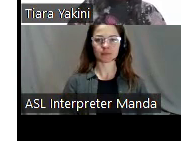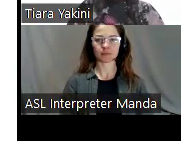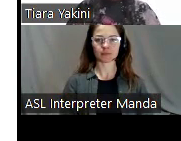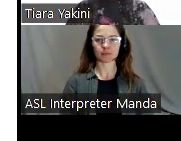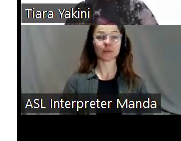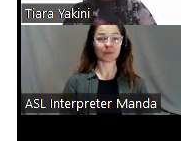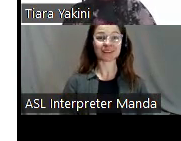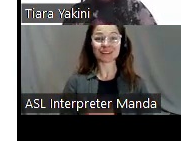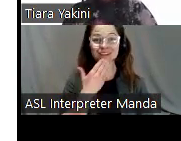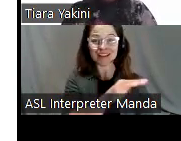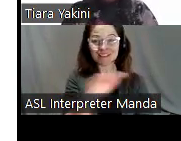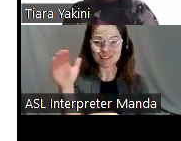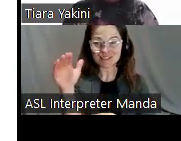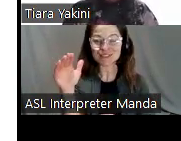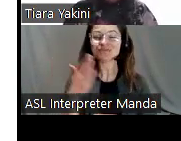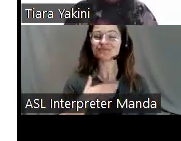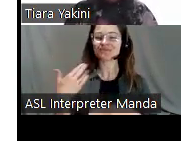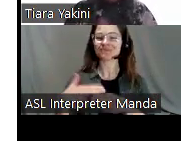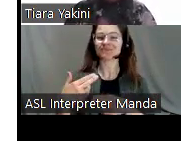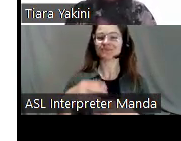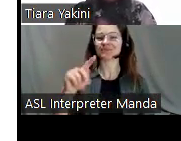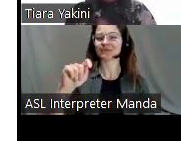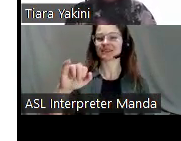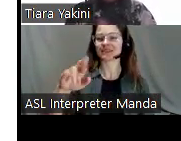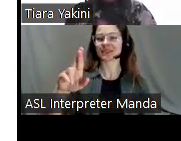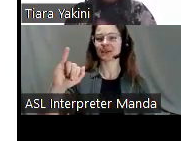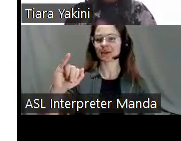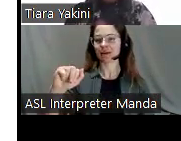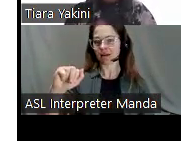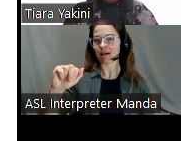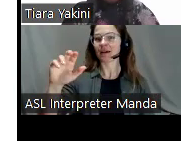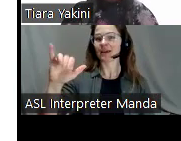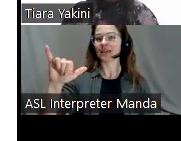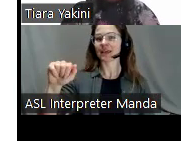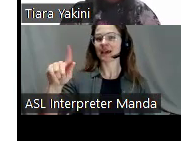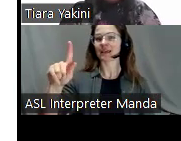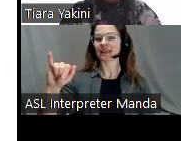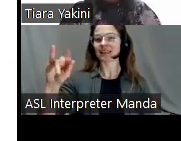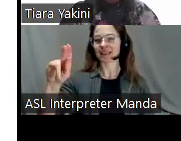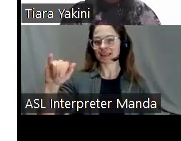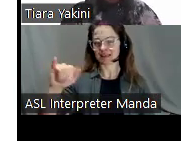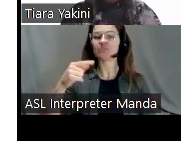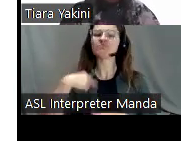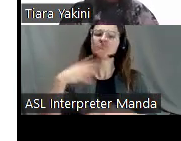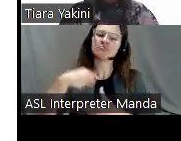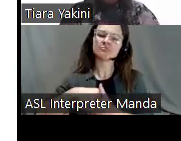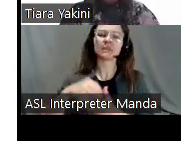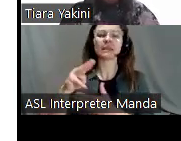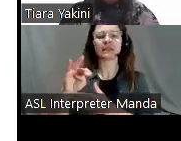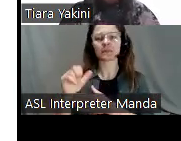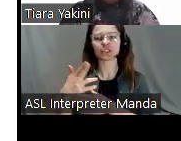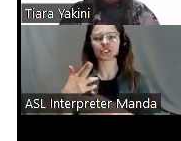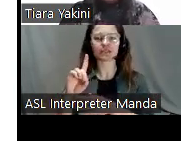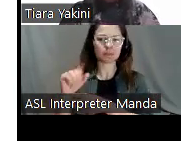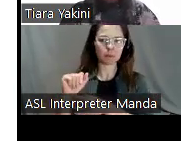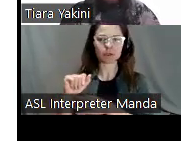All right, so good afternoon, everyone. My name is Tiara Yakini, and I am with the Disability Rights and Compliance Division at the Michigan